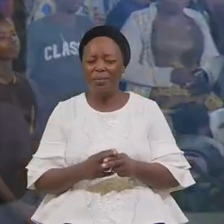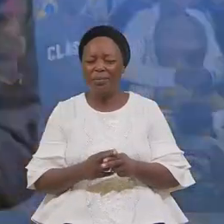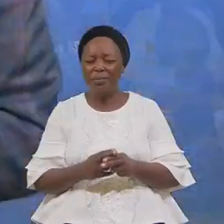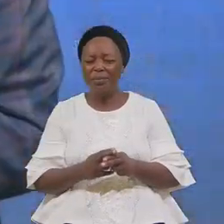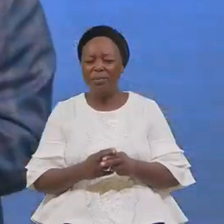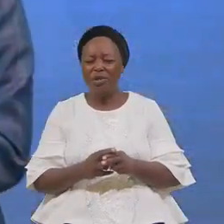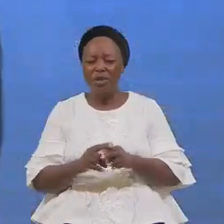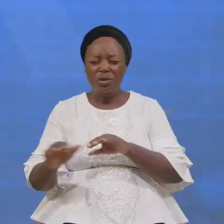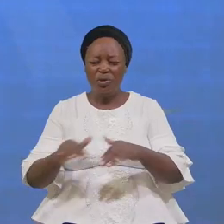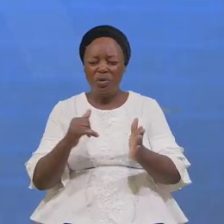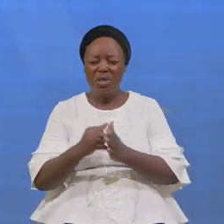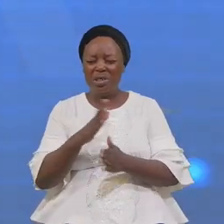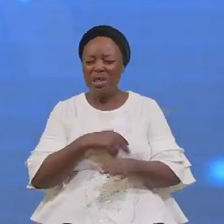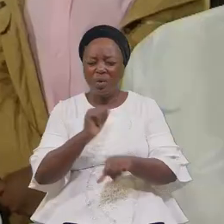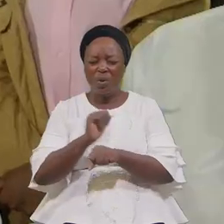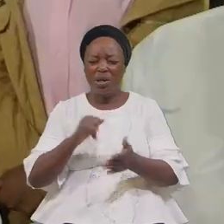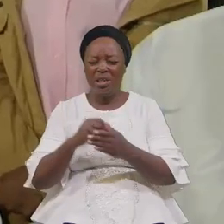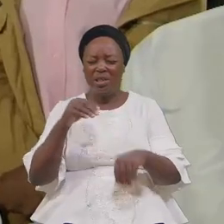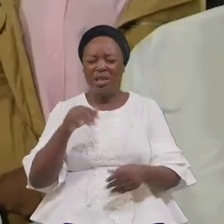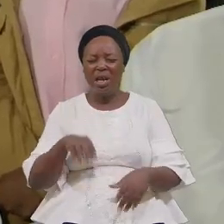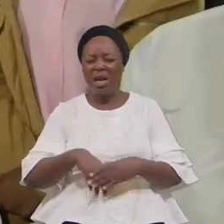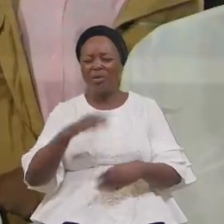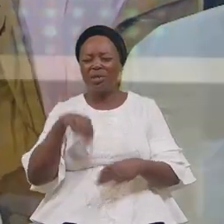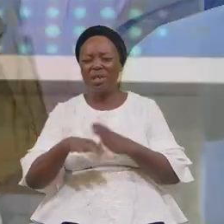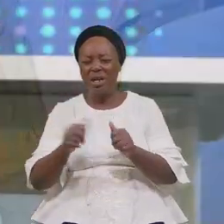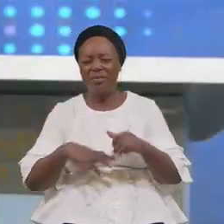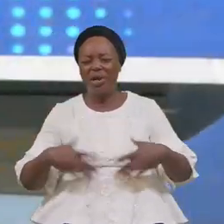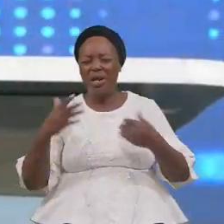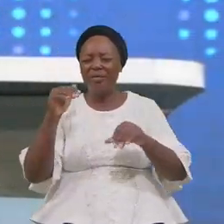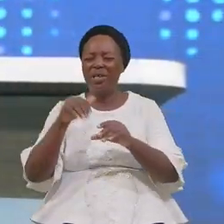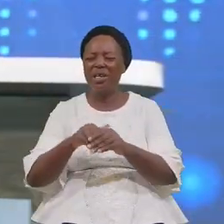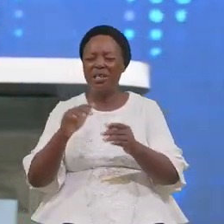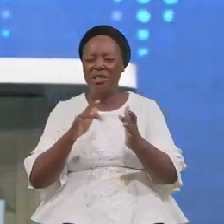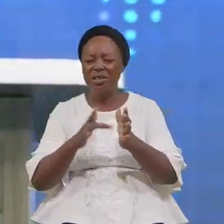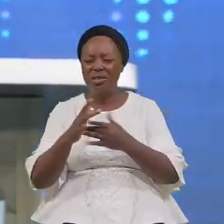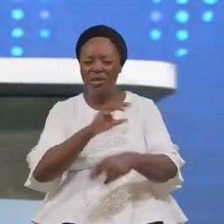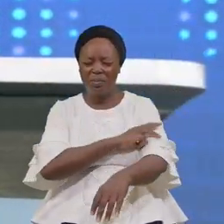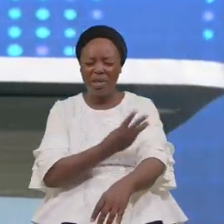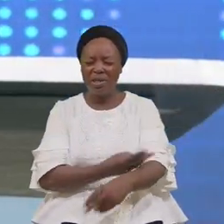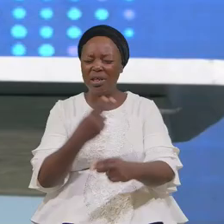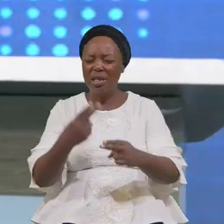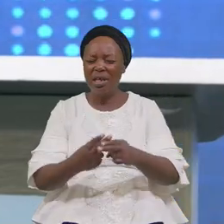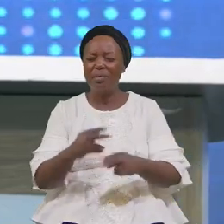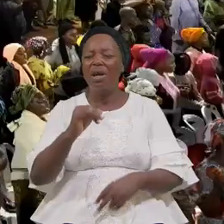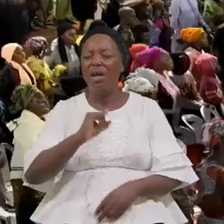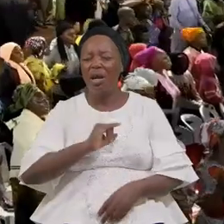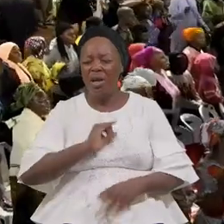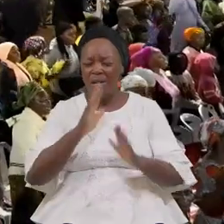and perform it in every life. In Jesus' mighty name, I